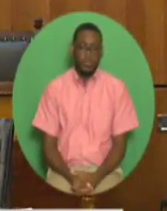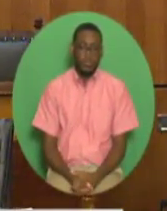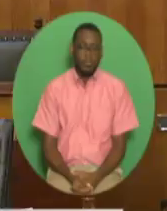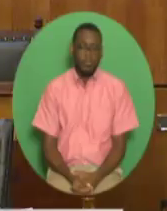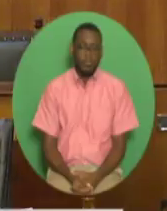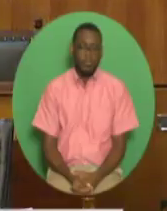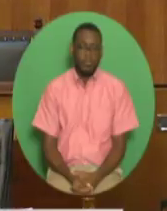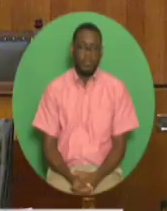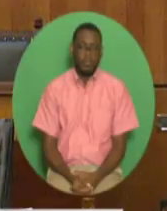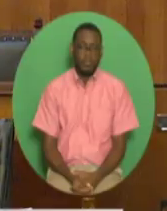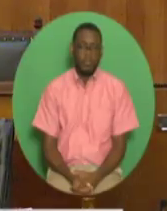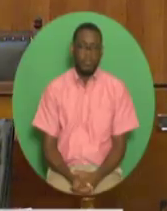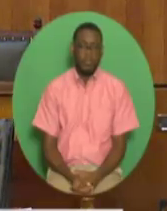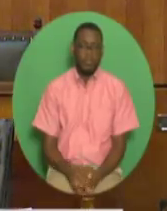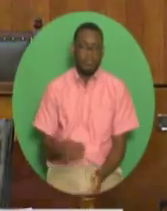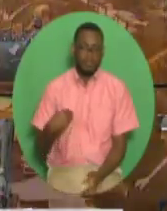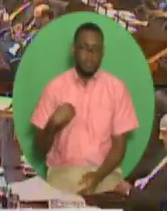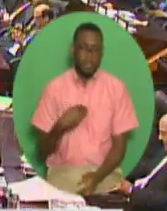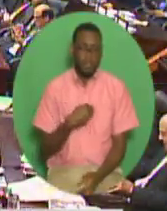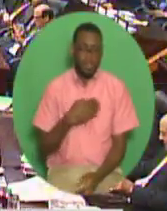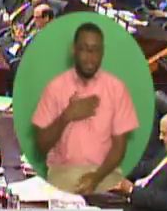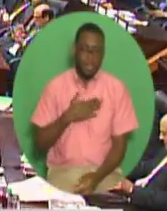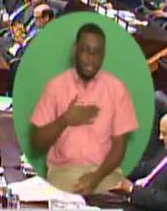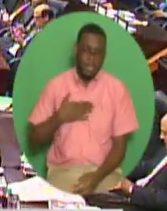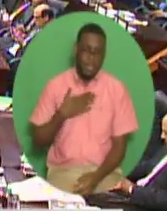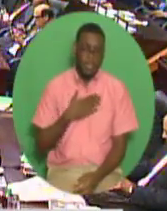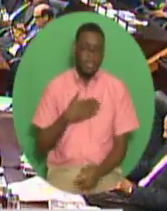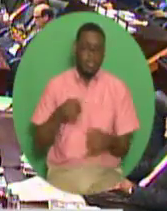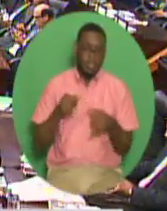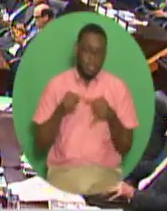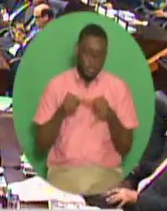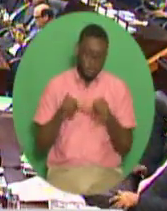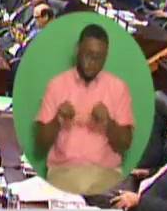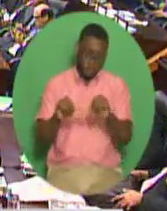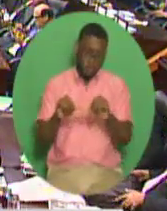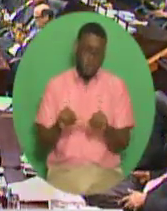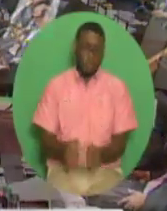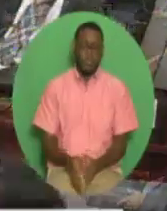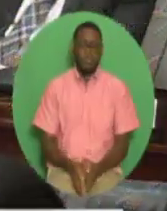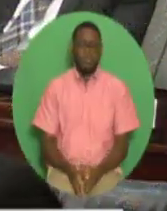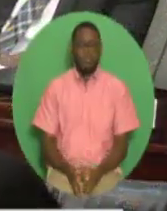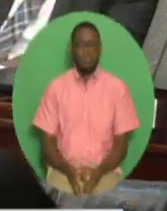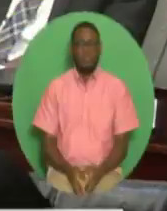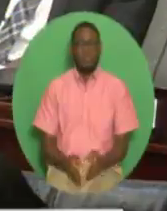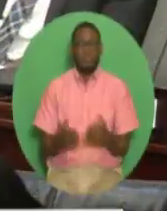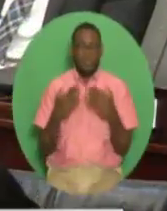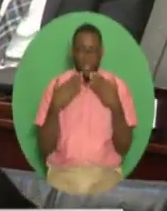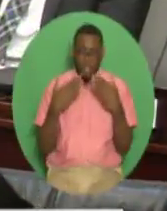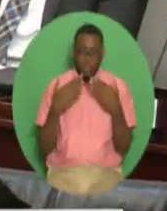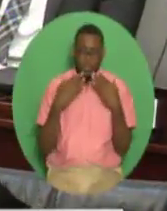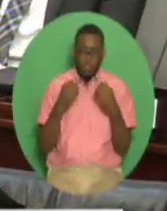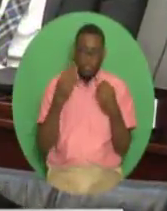Member for Arima, please proceed. Thank you very much, Madam Speaker, and thanks very much for your protection.